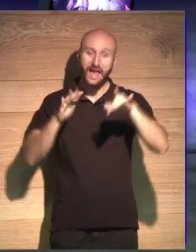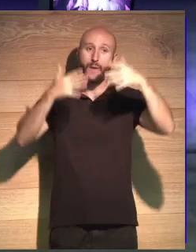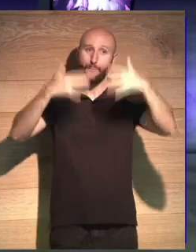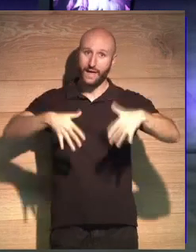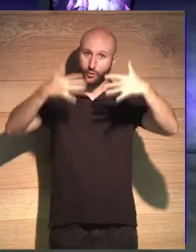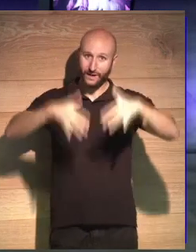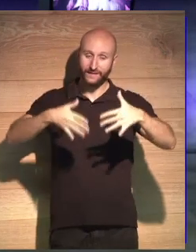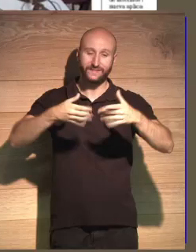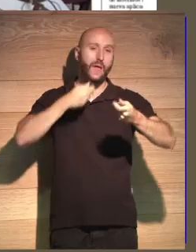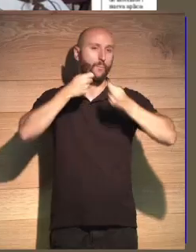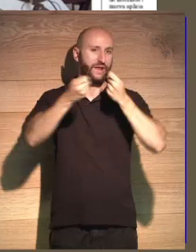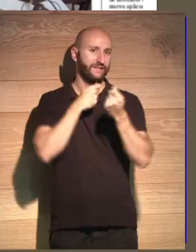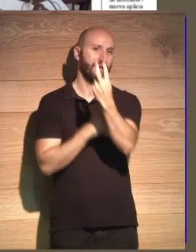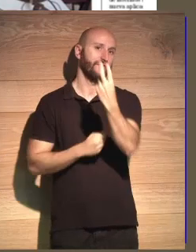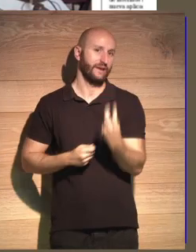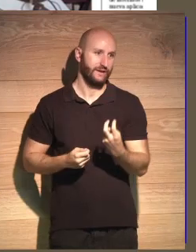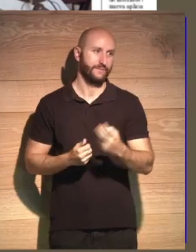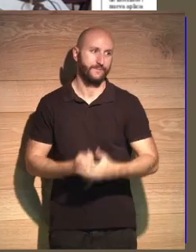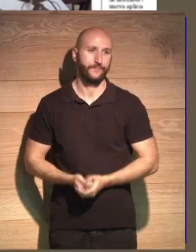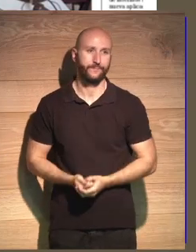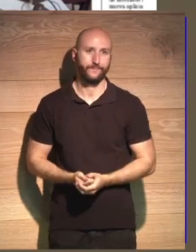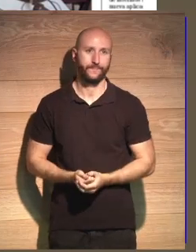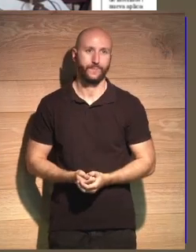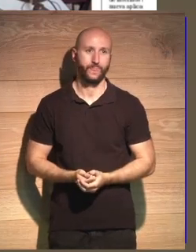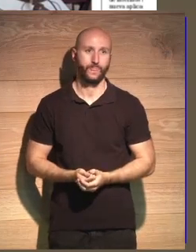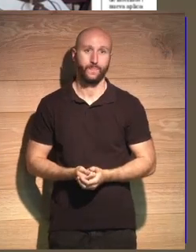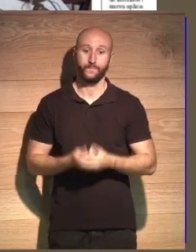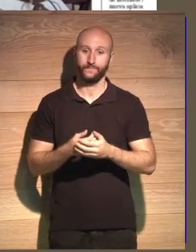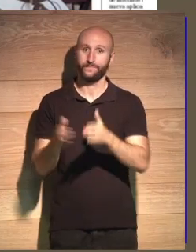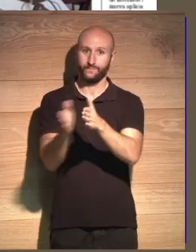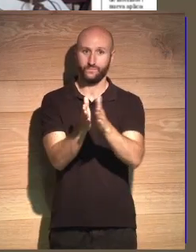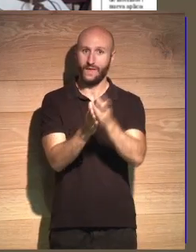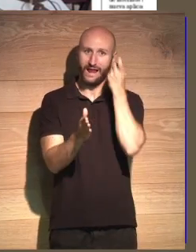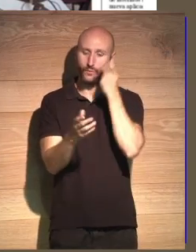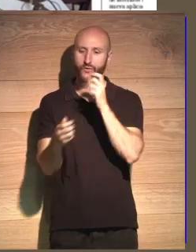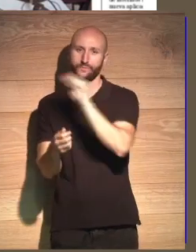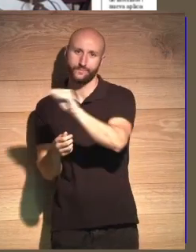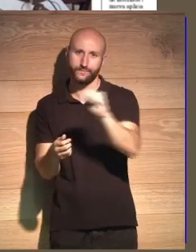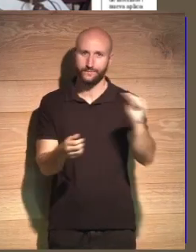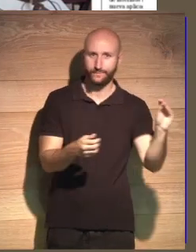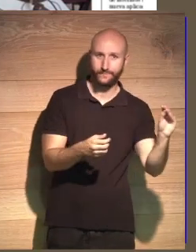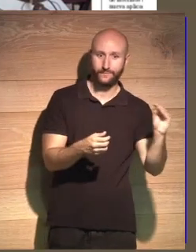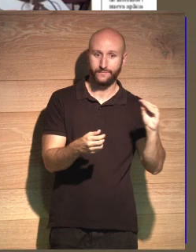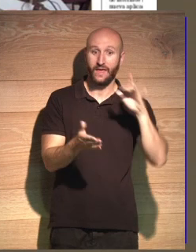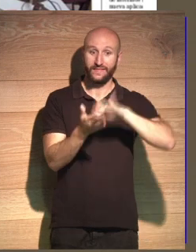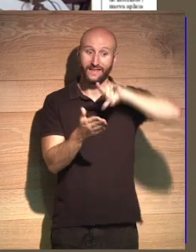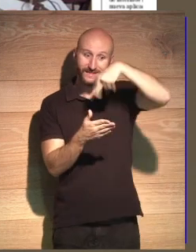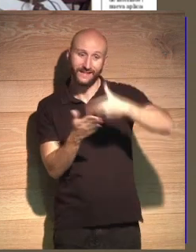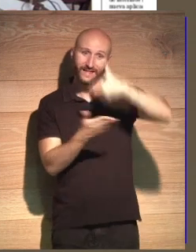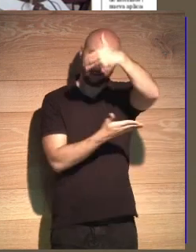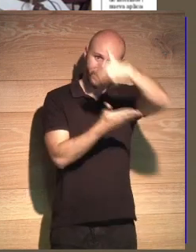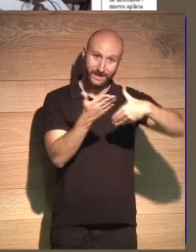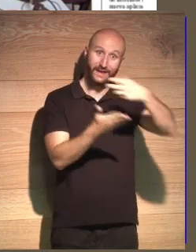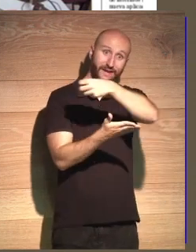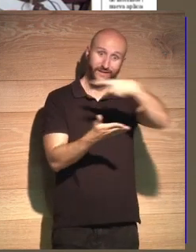on Wednesday, we had the media with us, as you can see on the picture, and